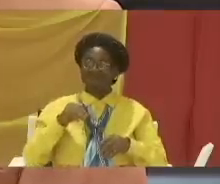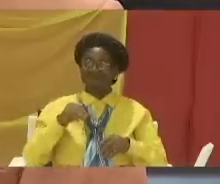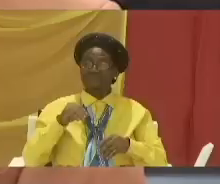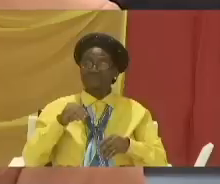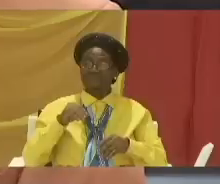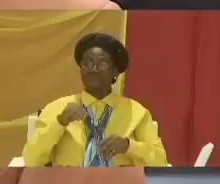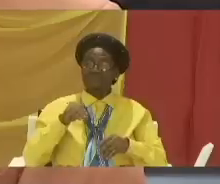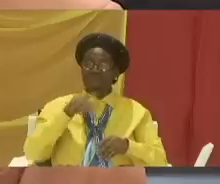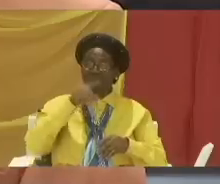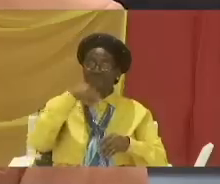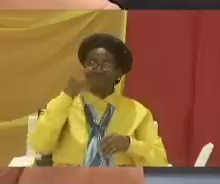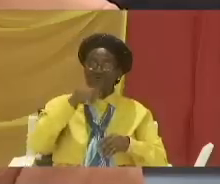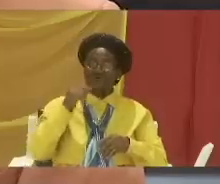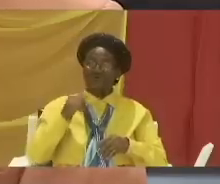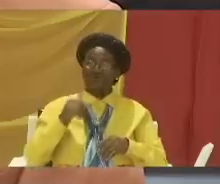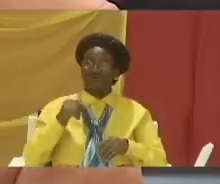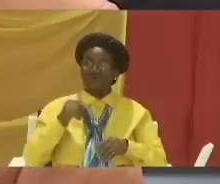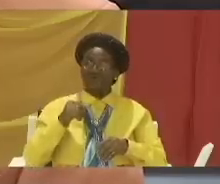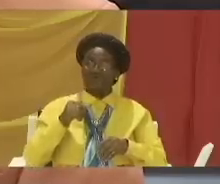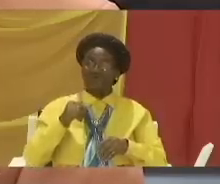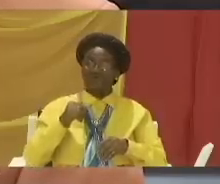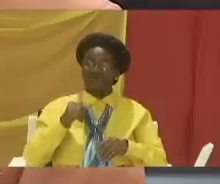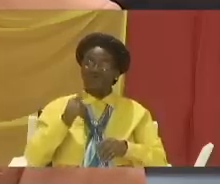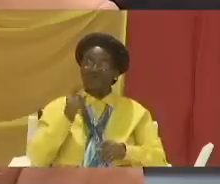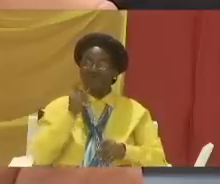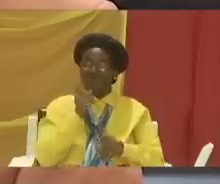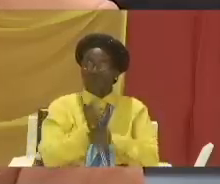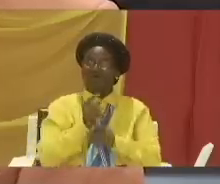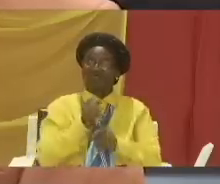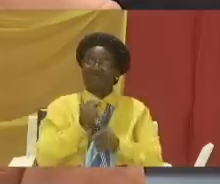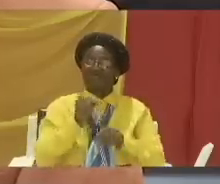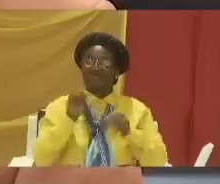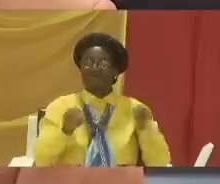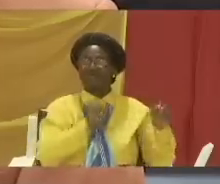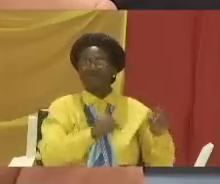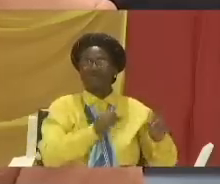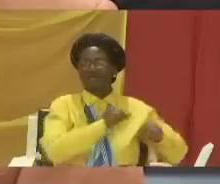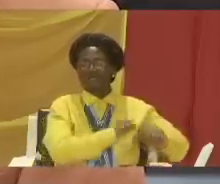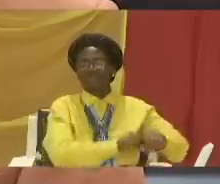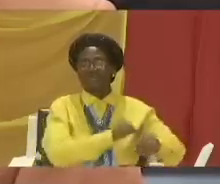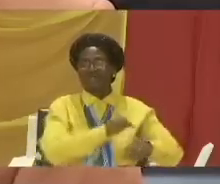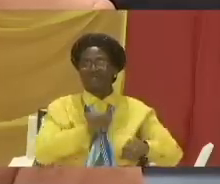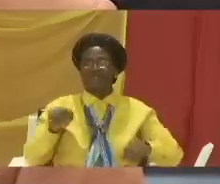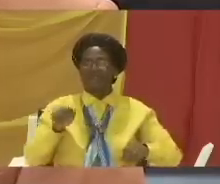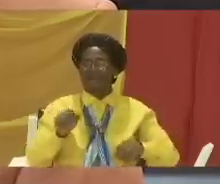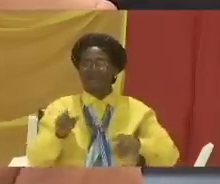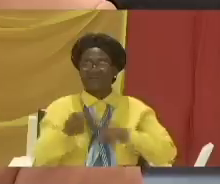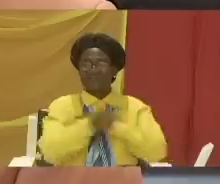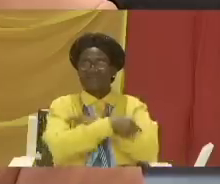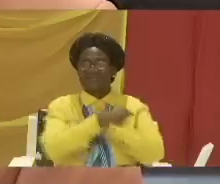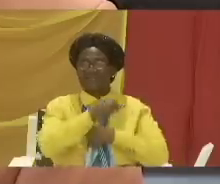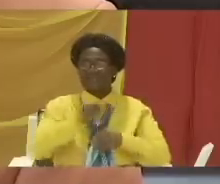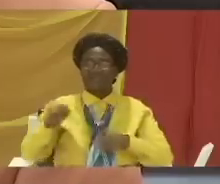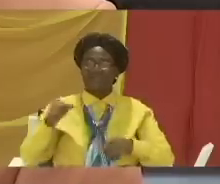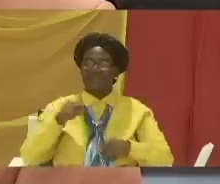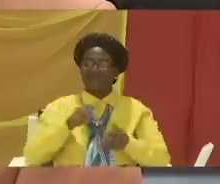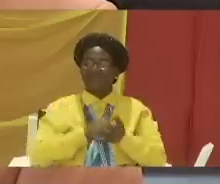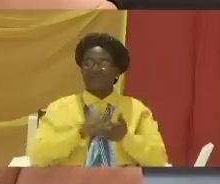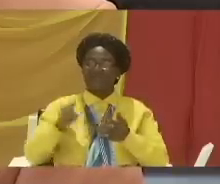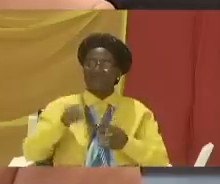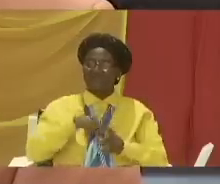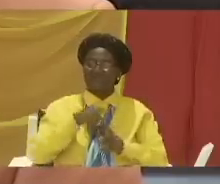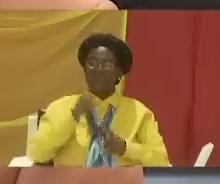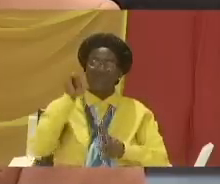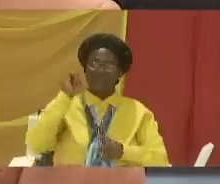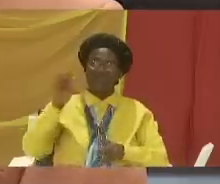who just set aside a day, a month, I mean a day, a week, when he will go